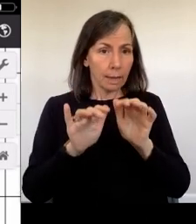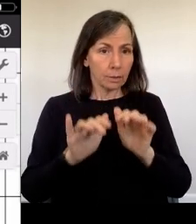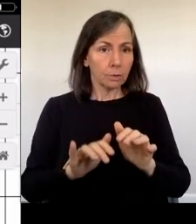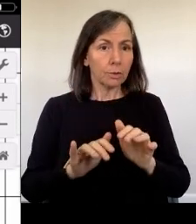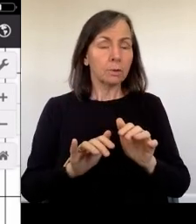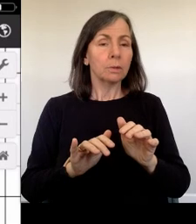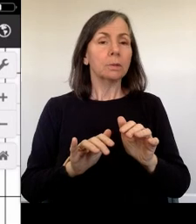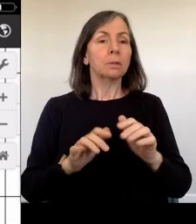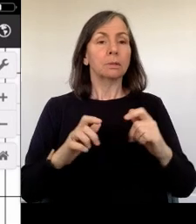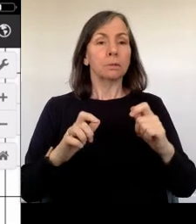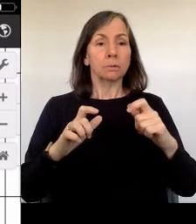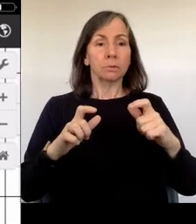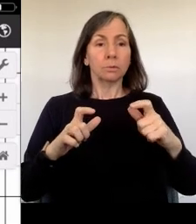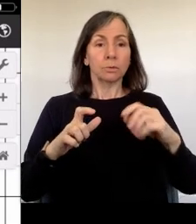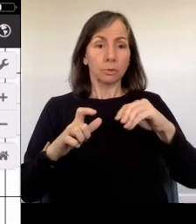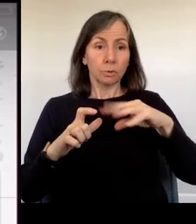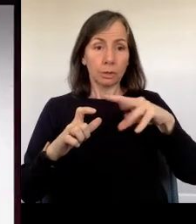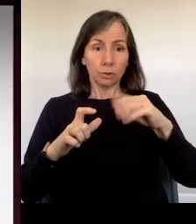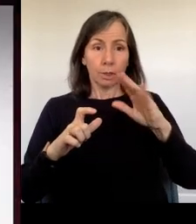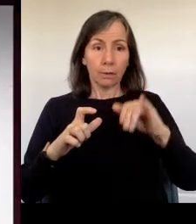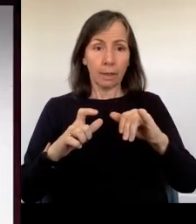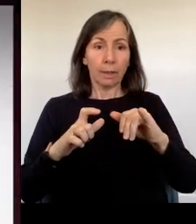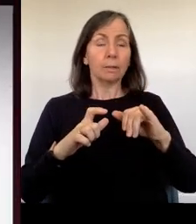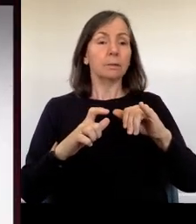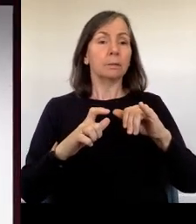Desmos table and graph here.